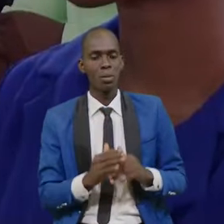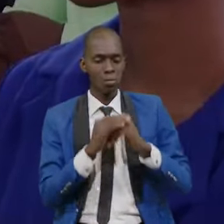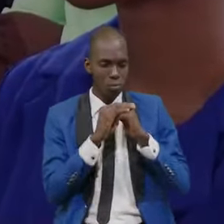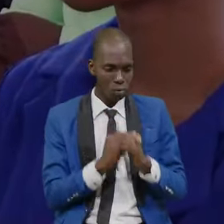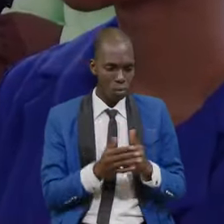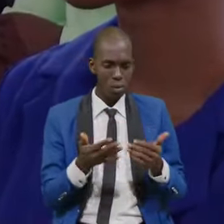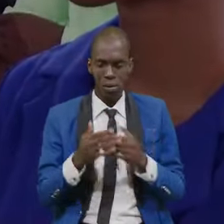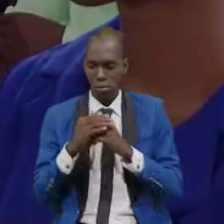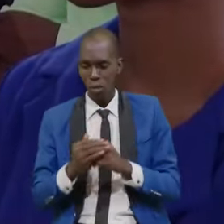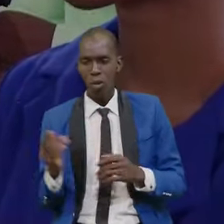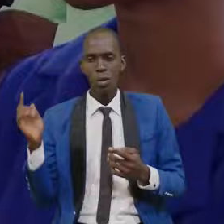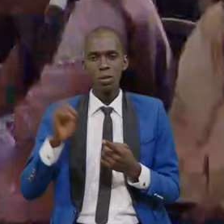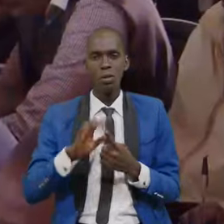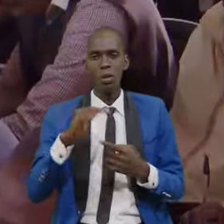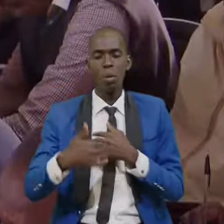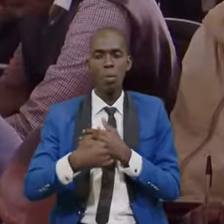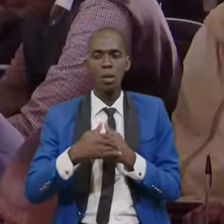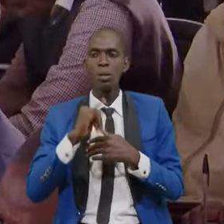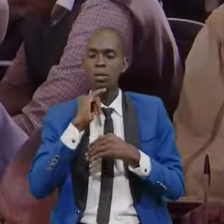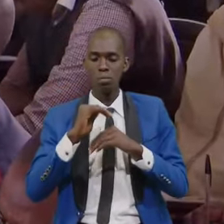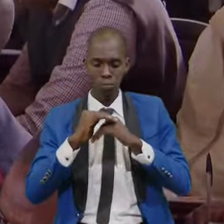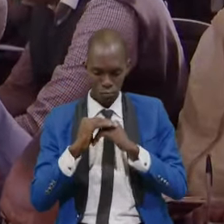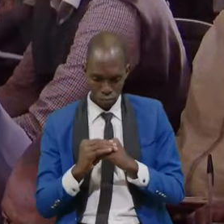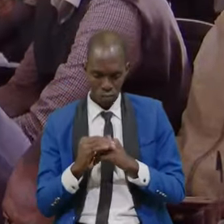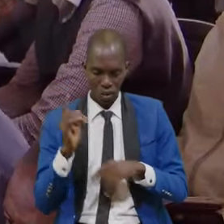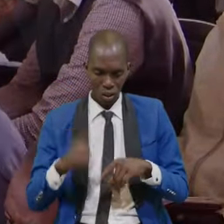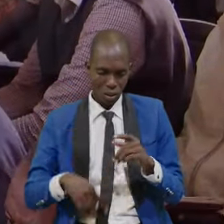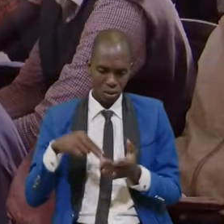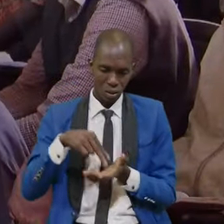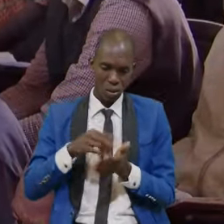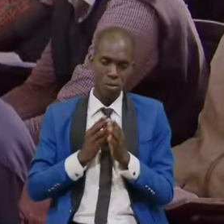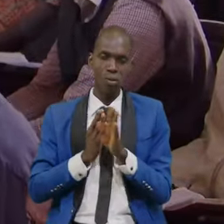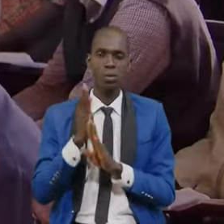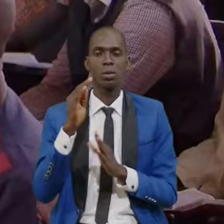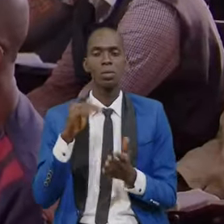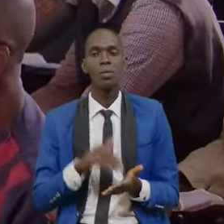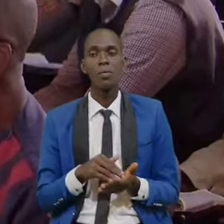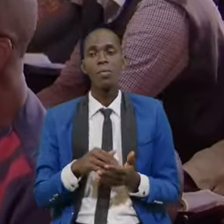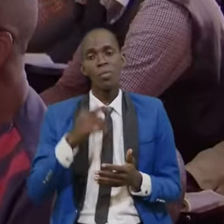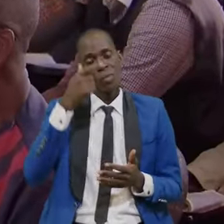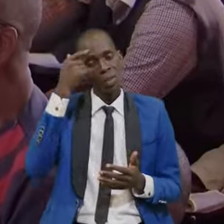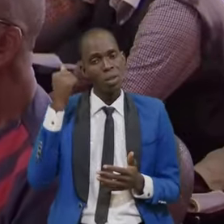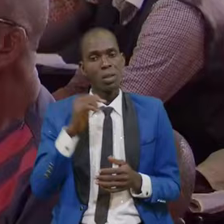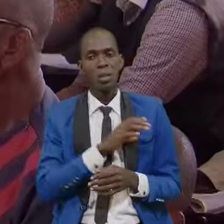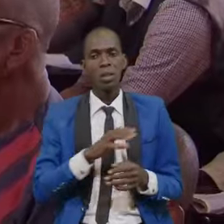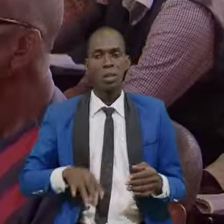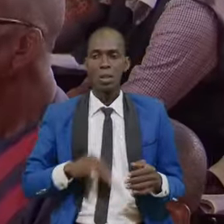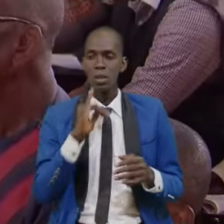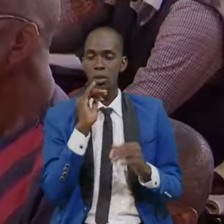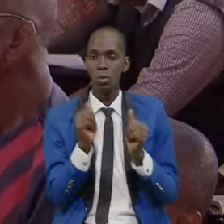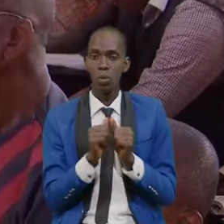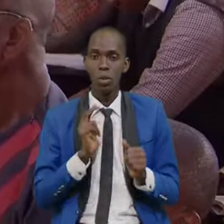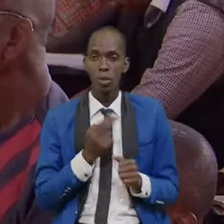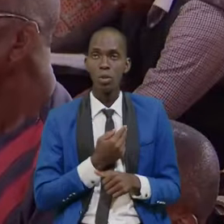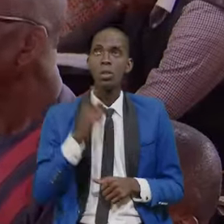bent and we cannot lift up our backs anymore, because Christ is with us, and he is for us,